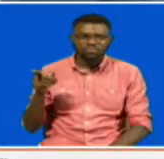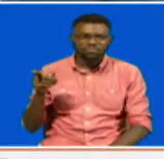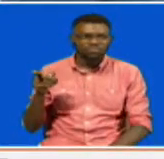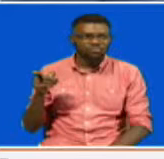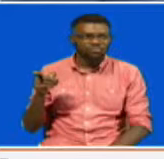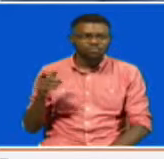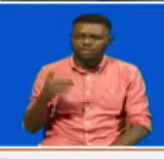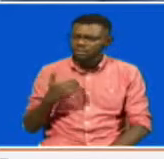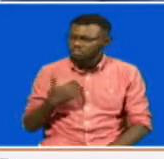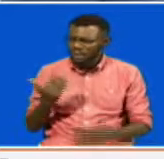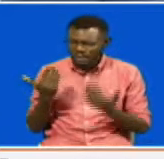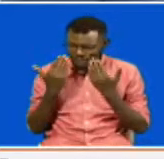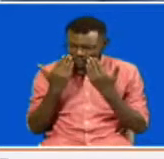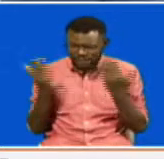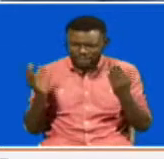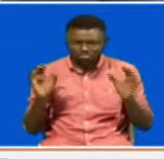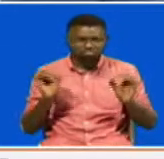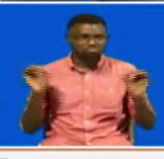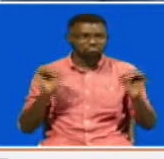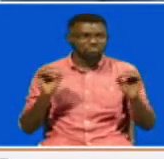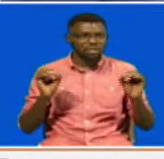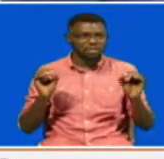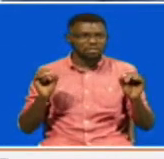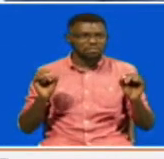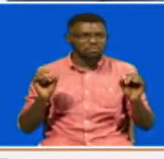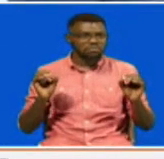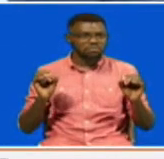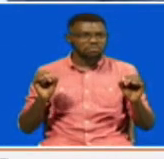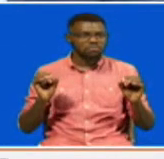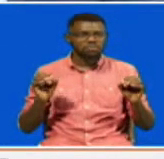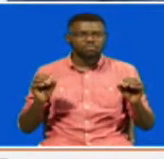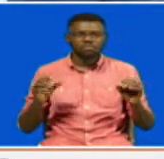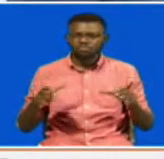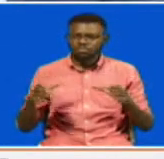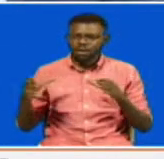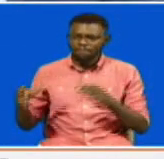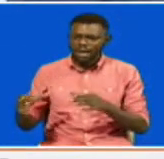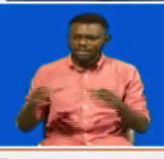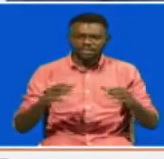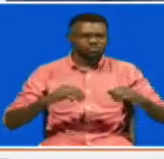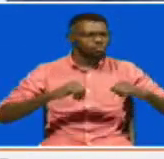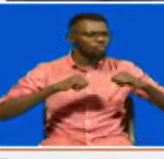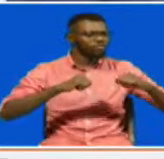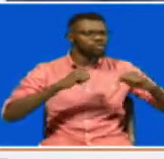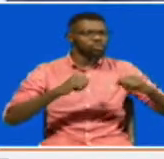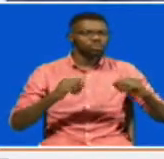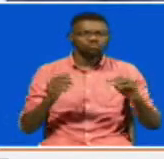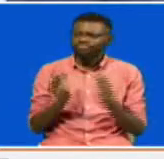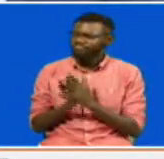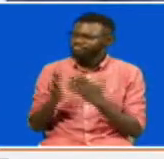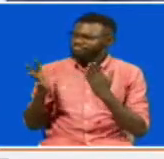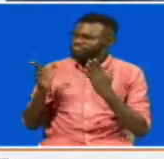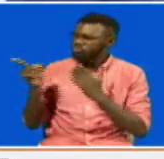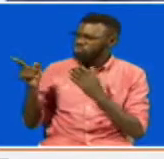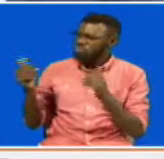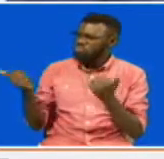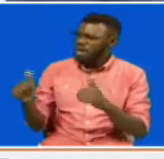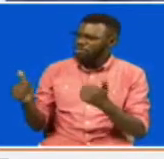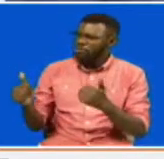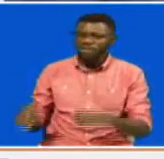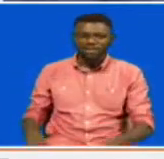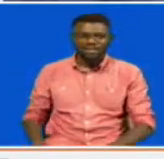I haven't seen top party officials congratulating you. For example, Malala, I didn't see the